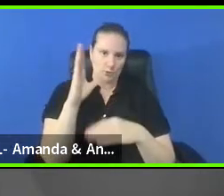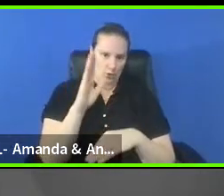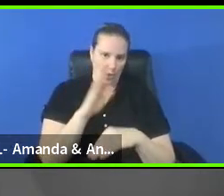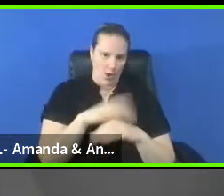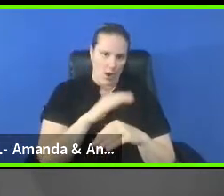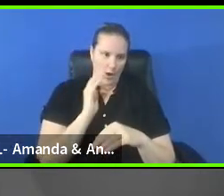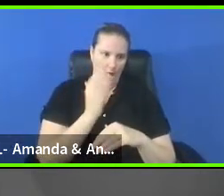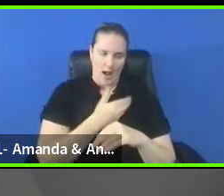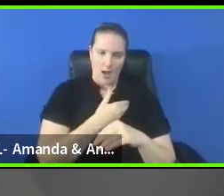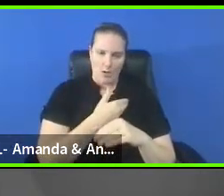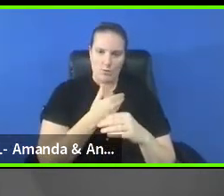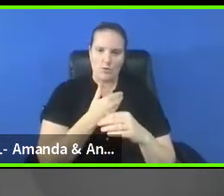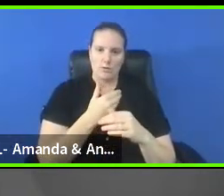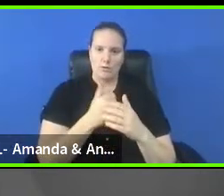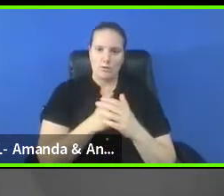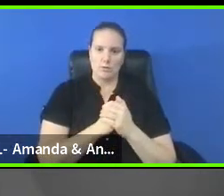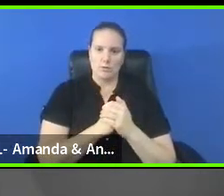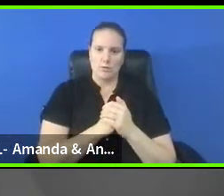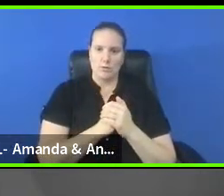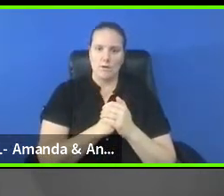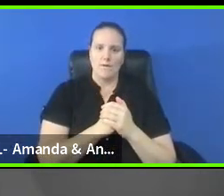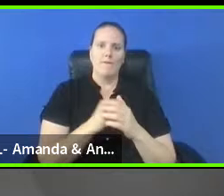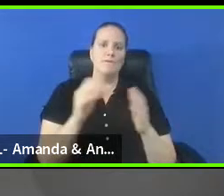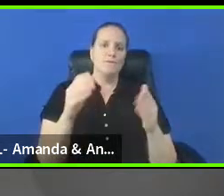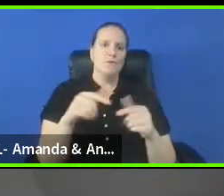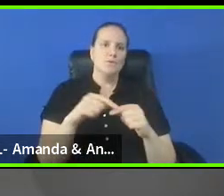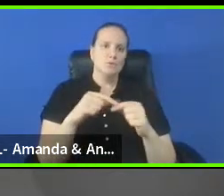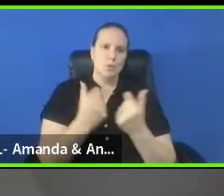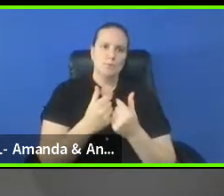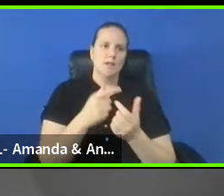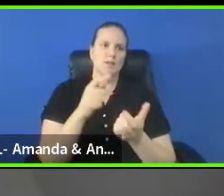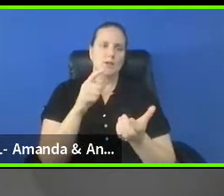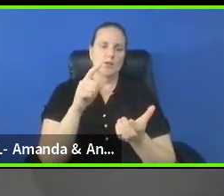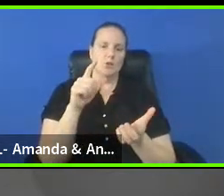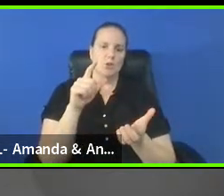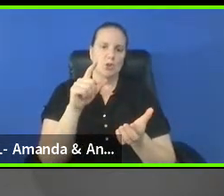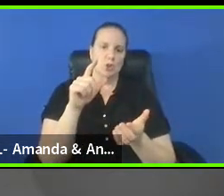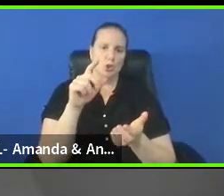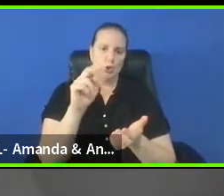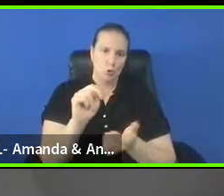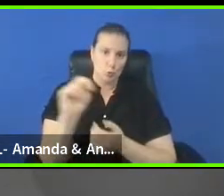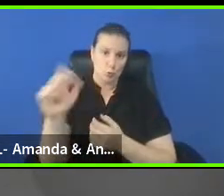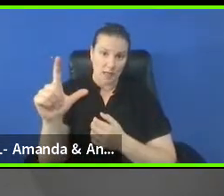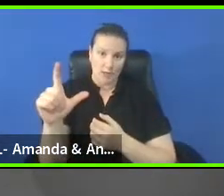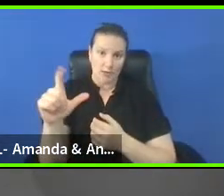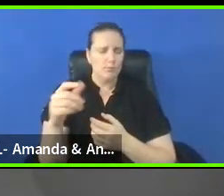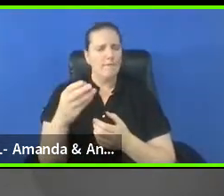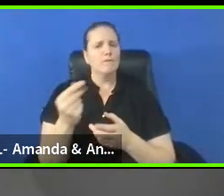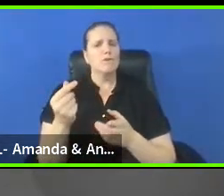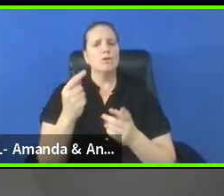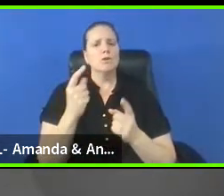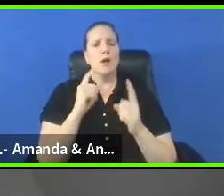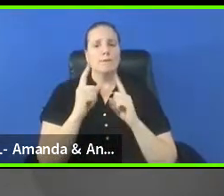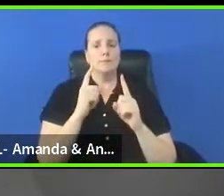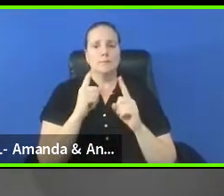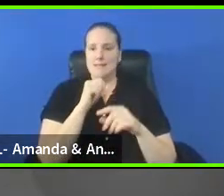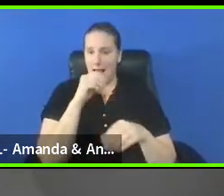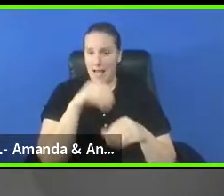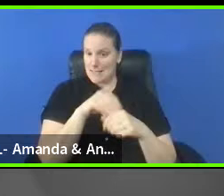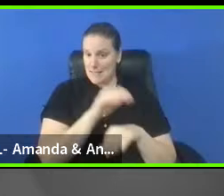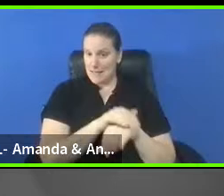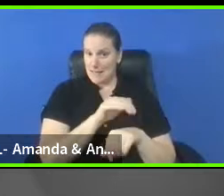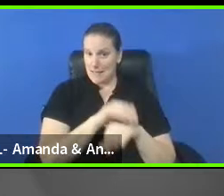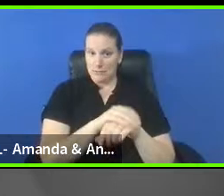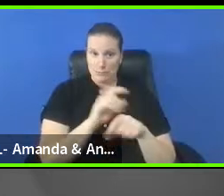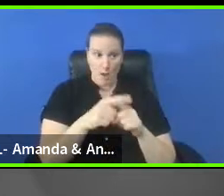our hopes in the future do focus groups and the newsletter. And so had a couple of conversations not in English, but we worked